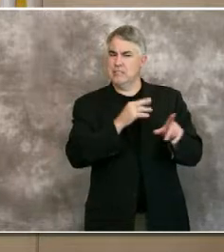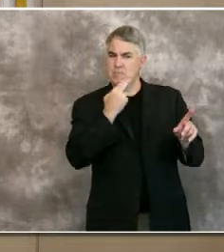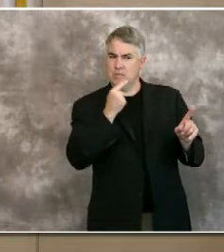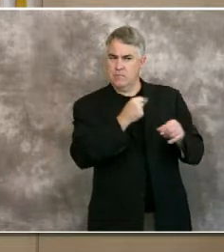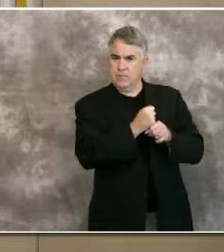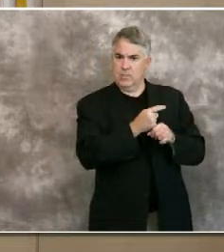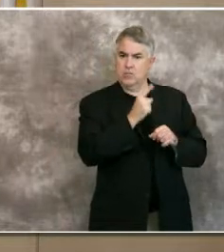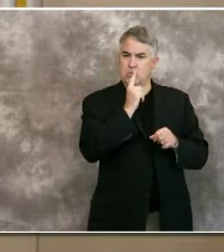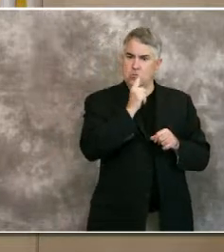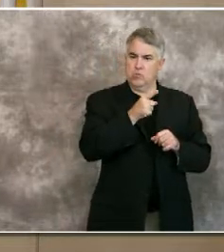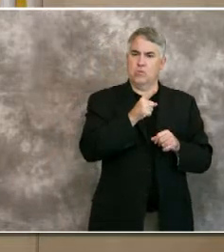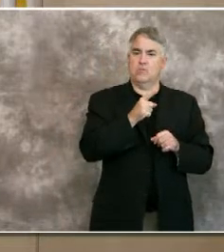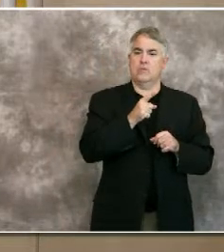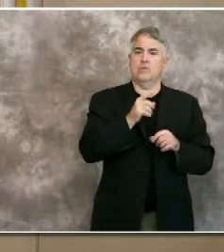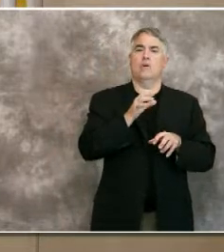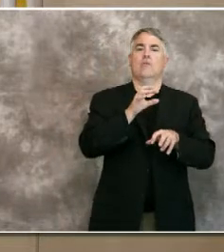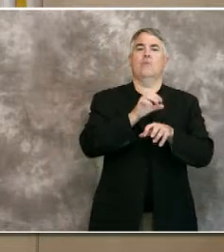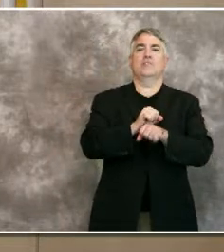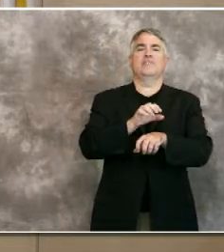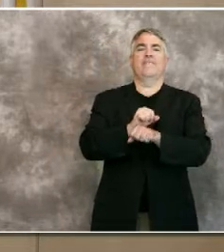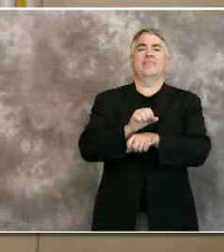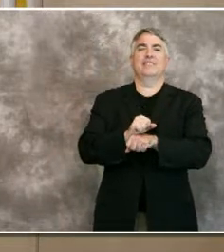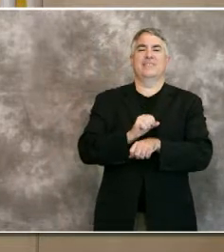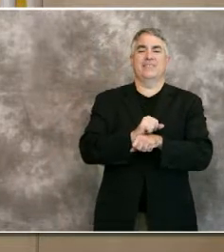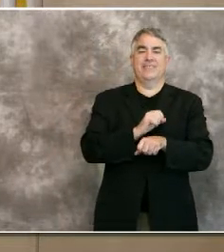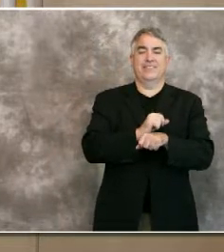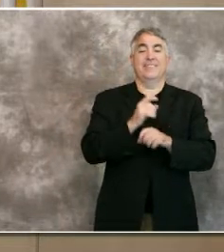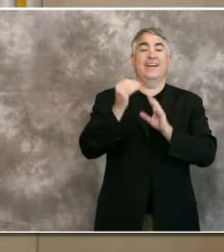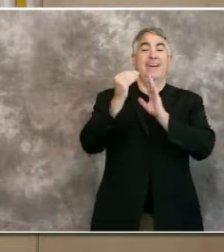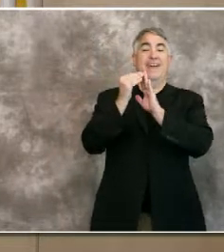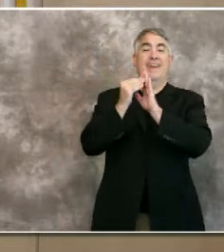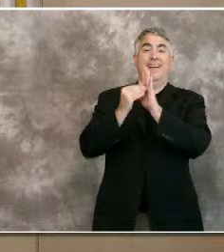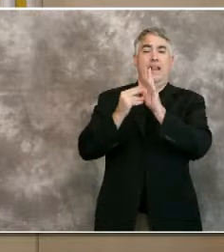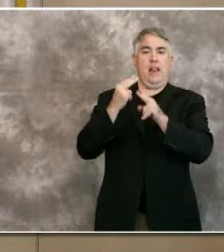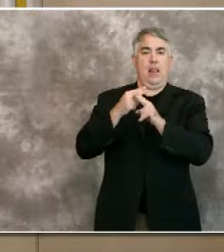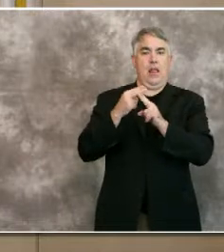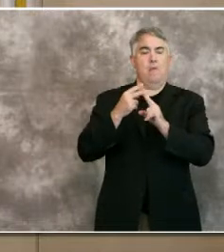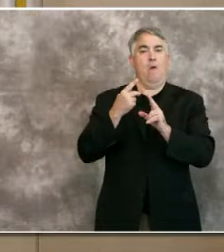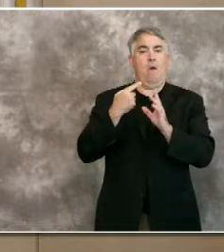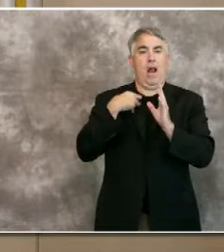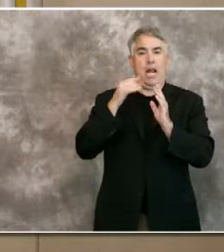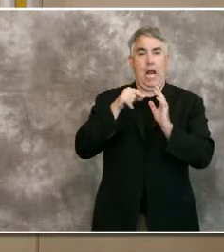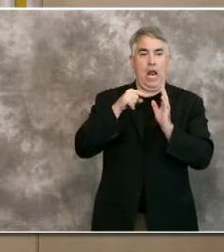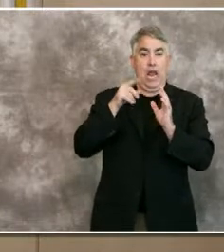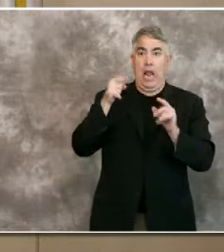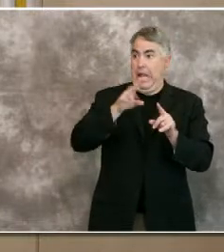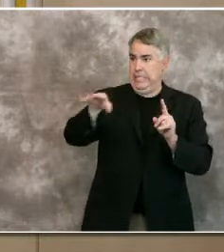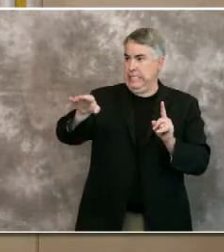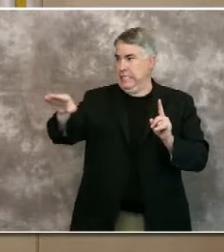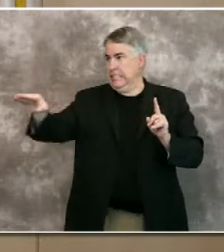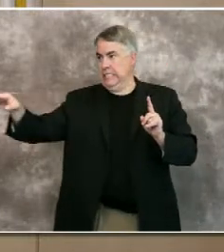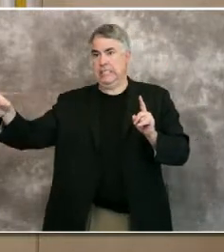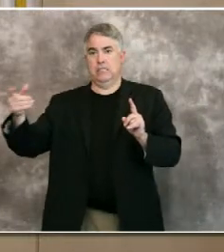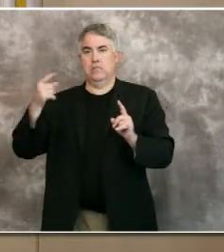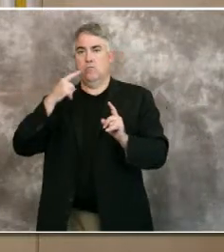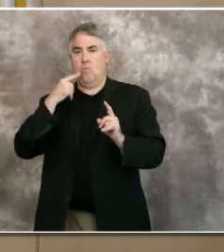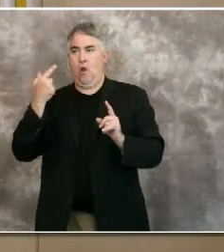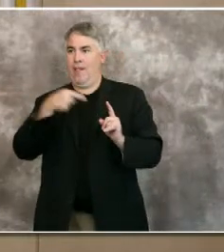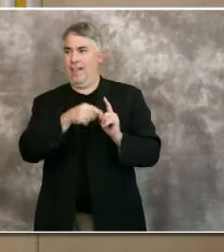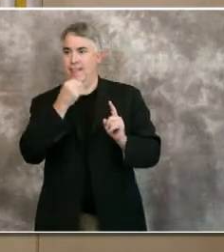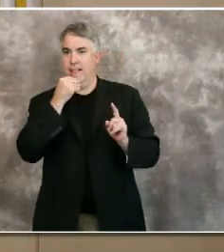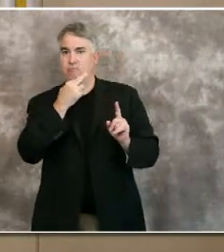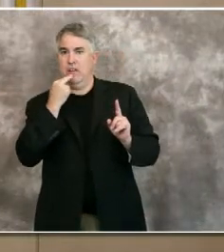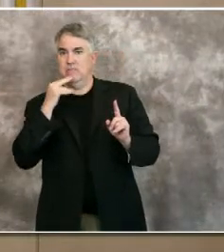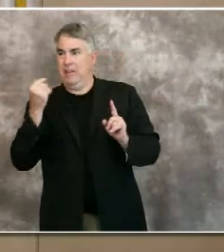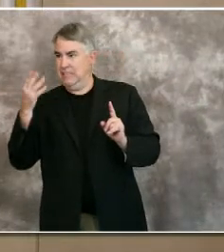have reservations so that they know who's been in their restaurant at any given time. Otherwise, we would have to issue